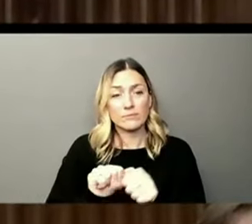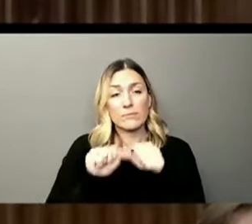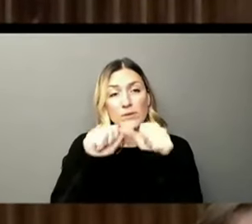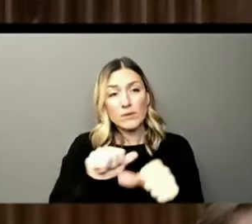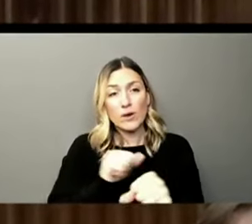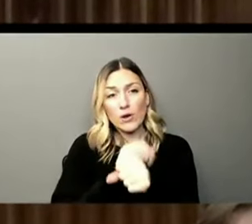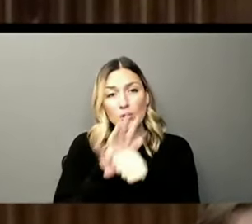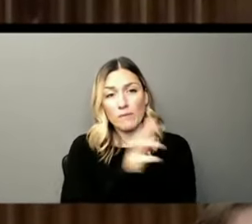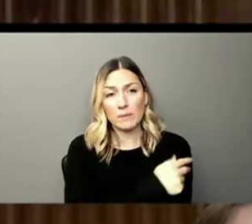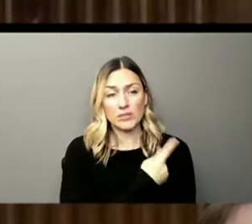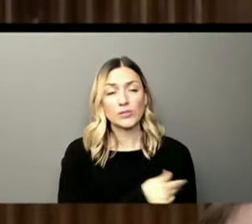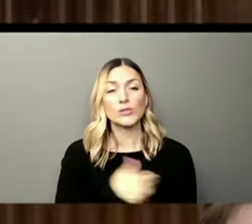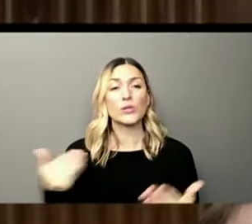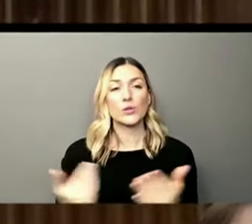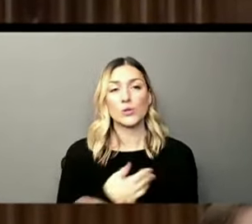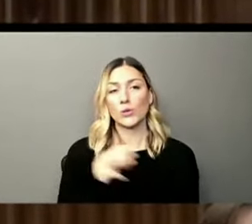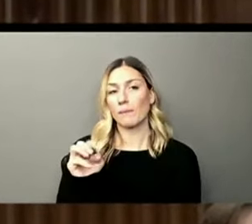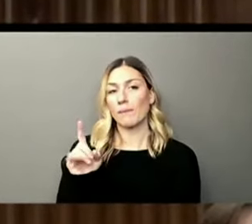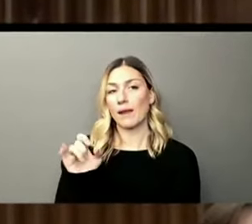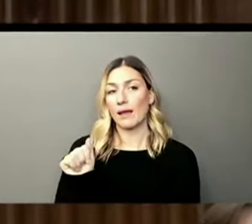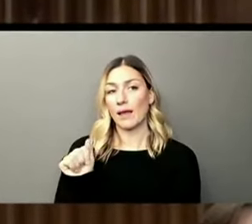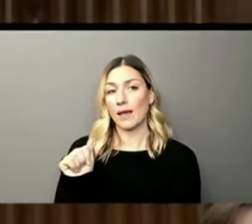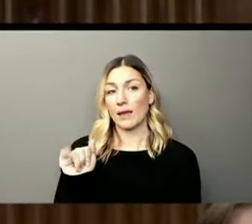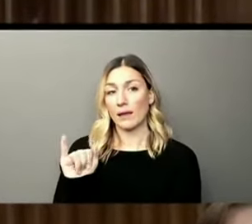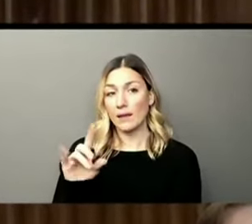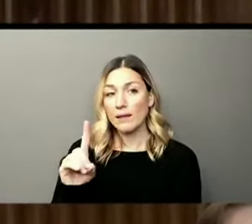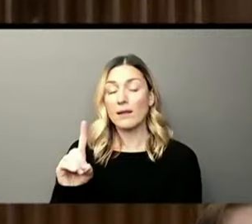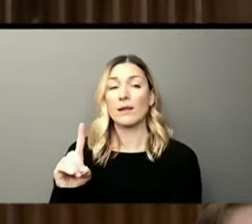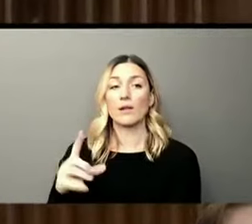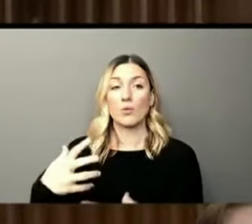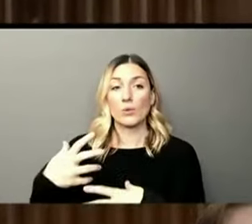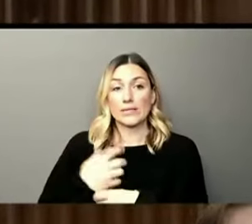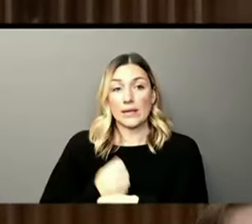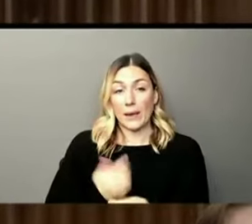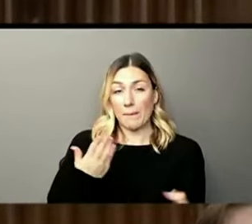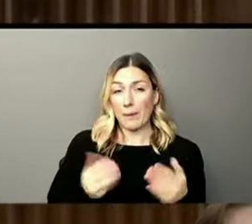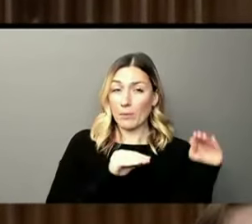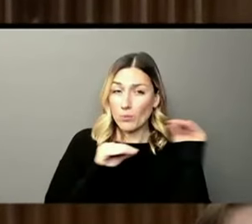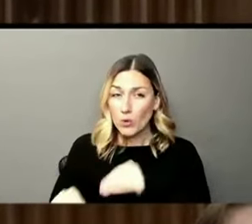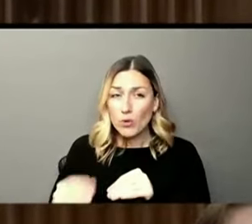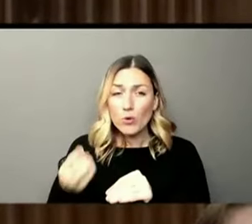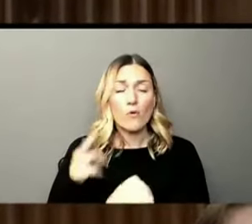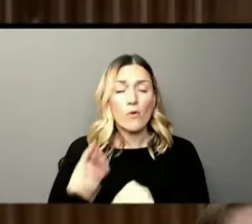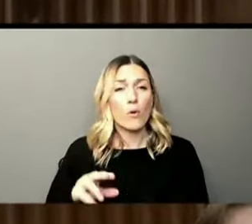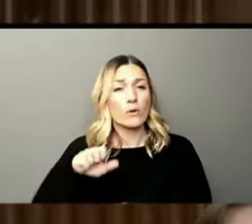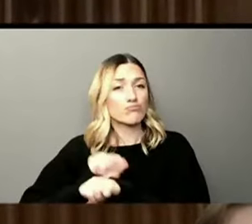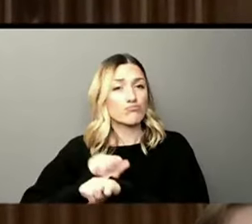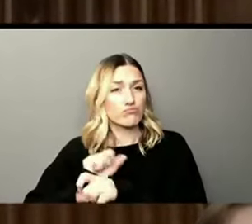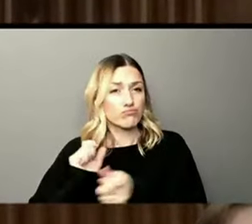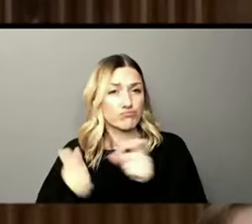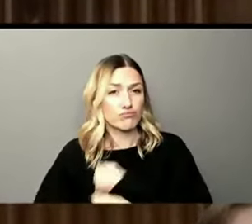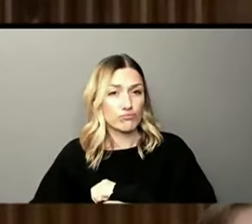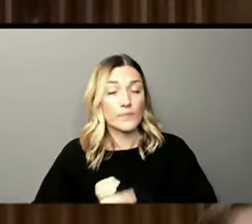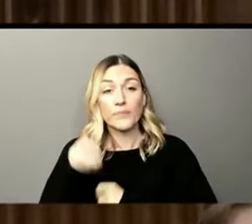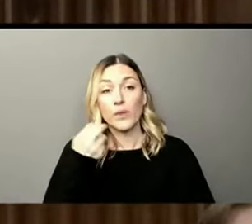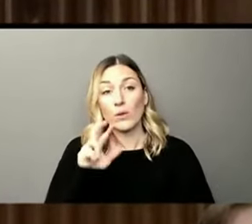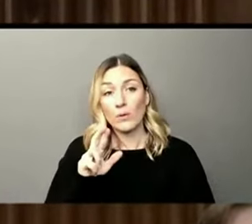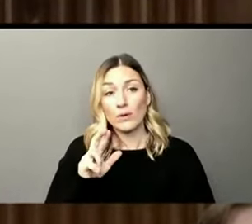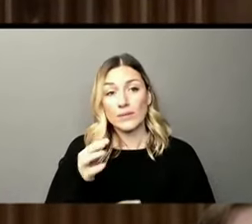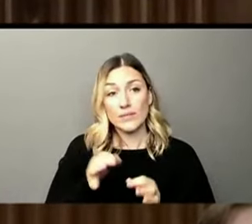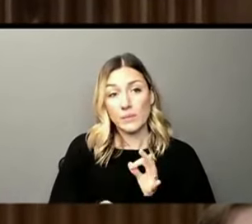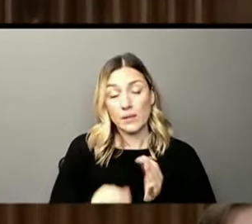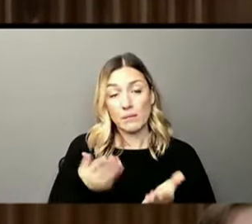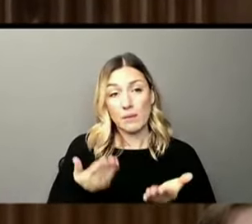are new Medicaid recipients who may have moved or due to their financial or employment changes. Or they may simply be too